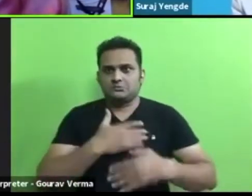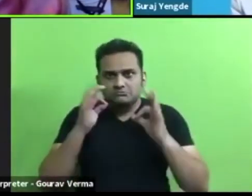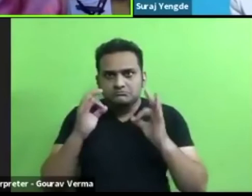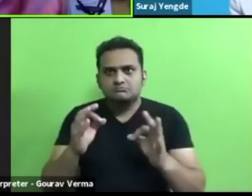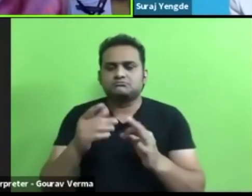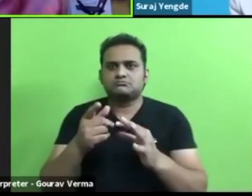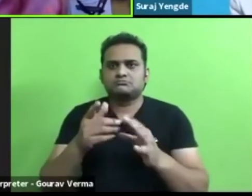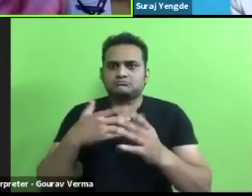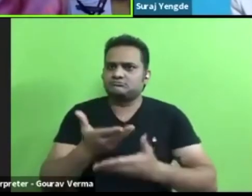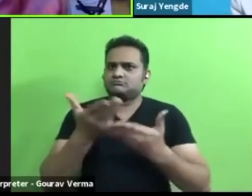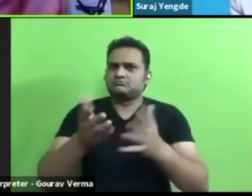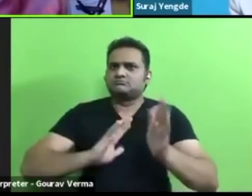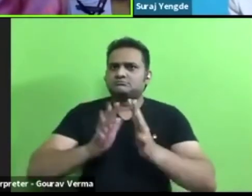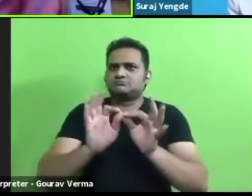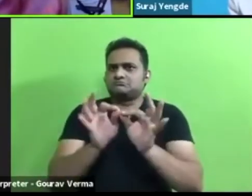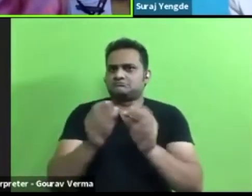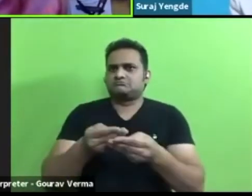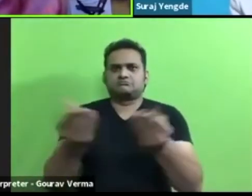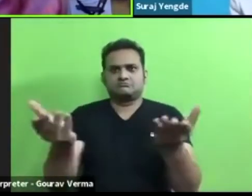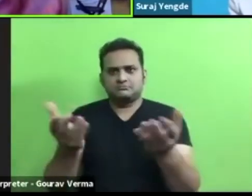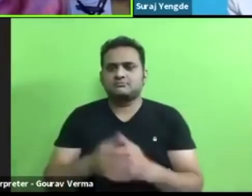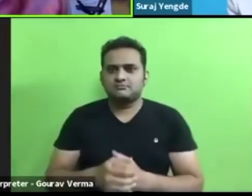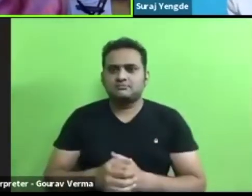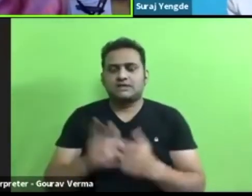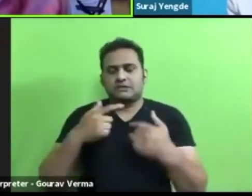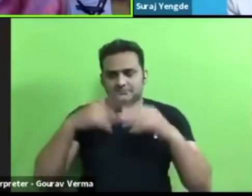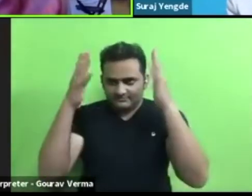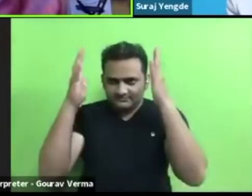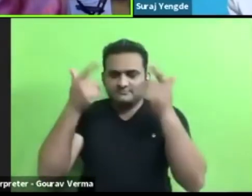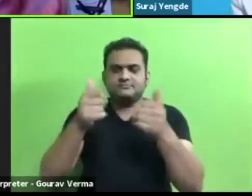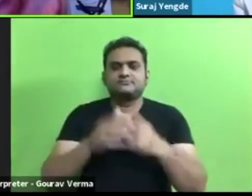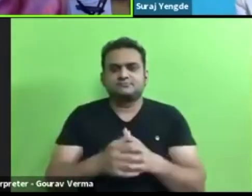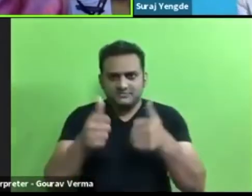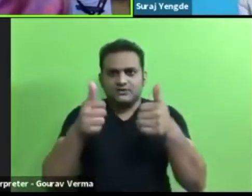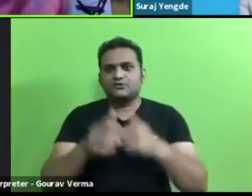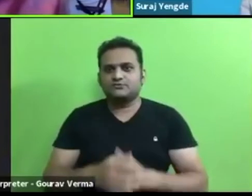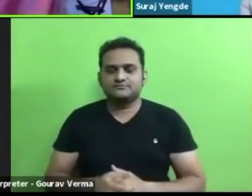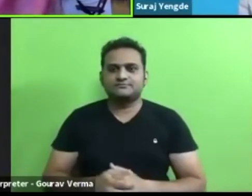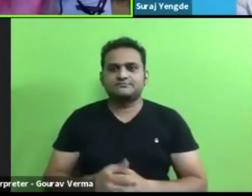is offering his sign language interpretation. So appreciation to you too, dear brother.